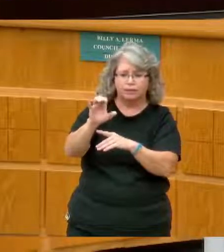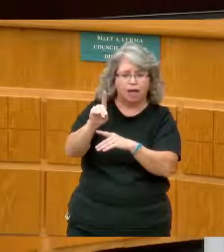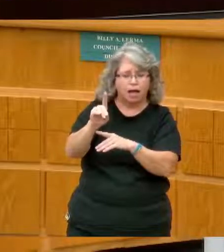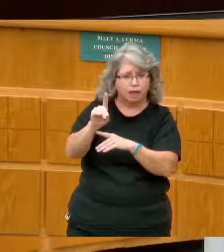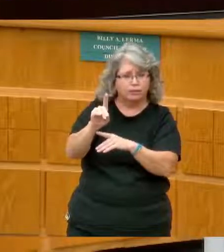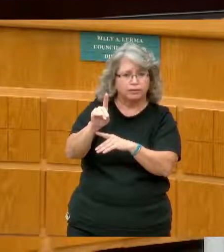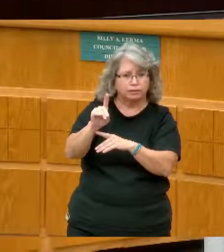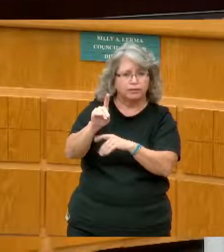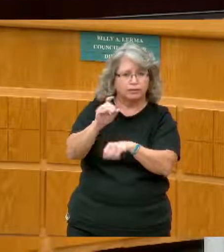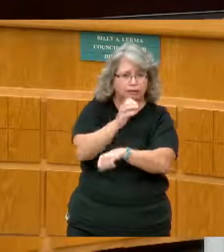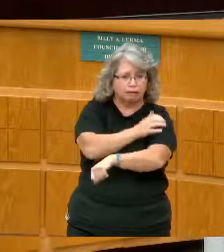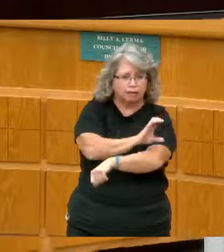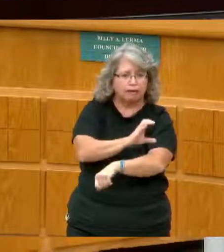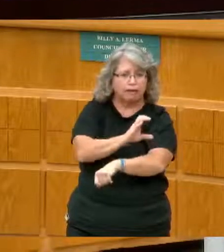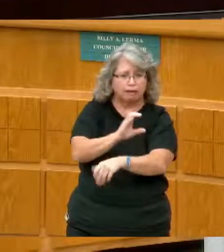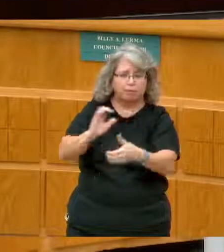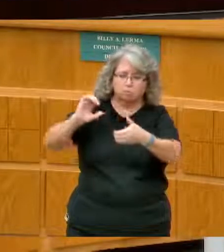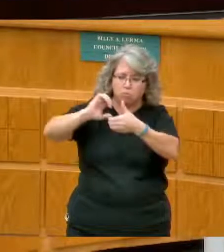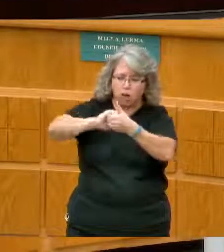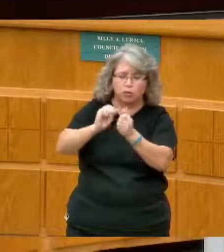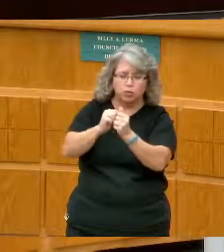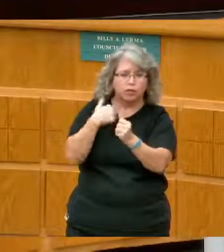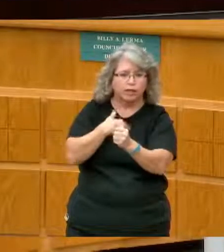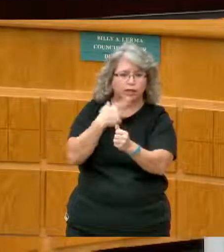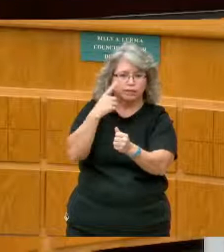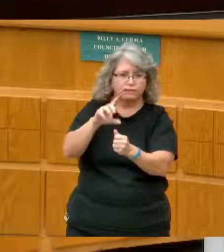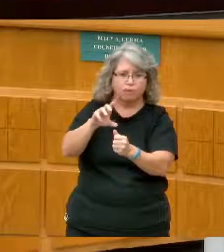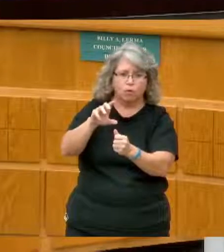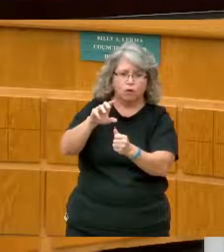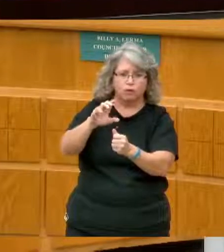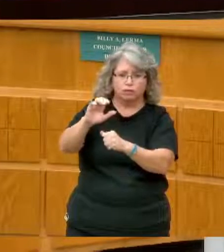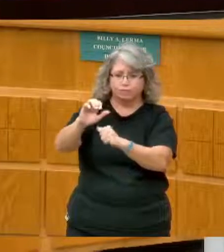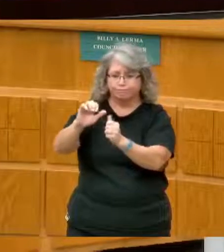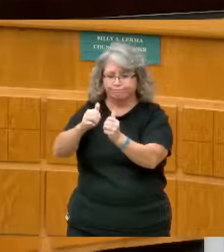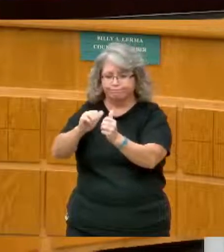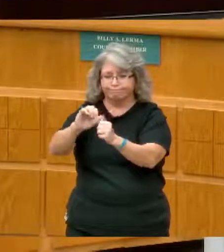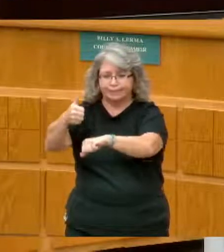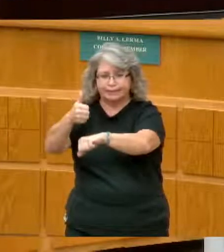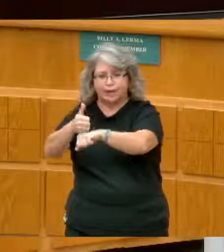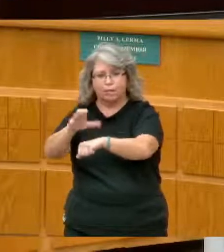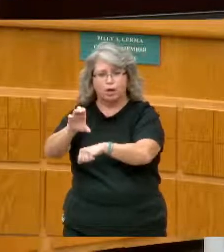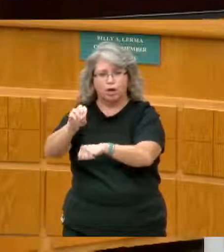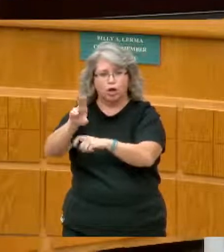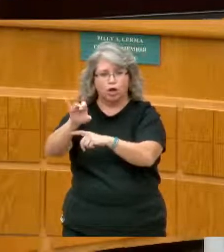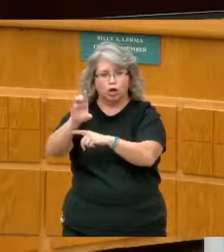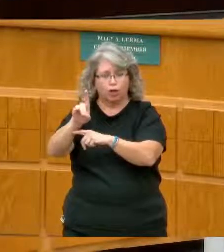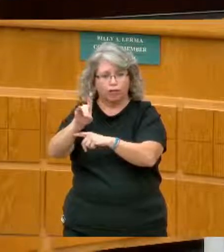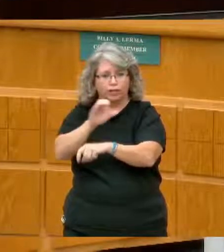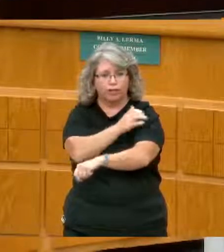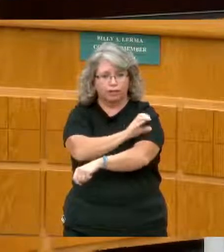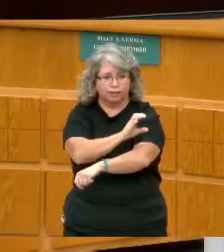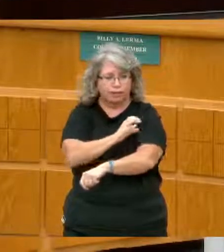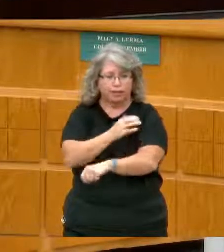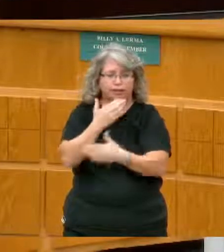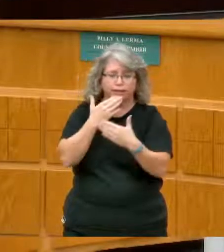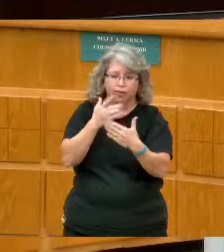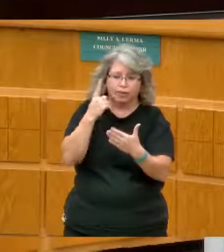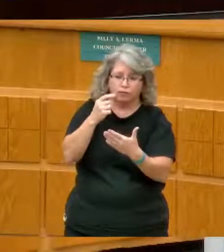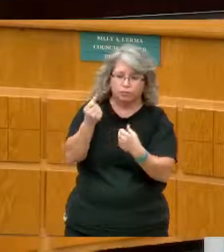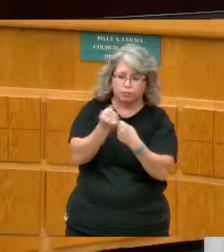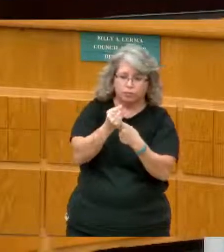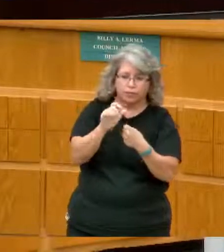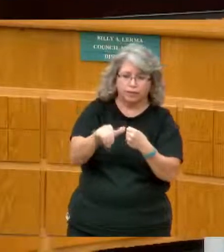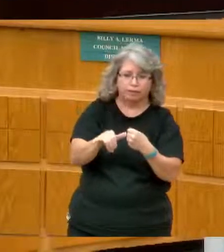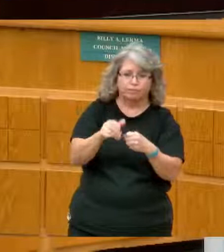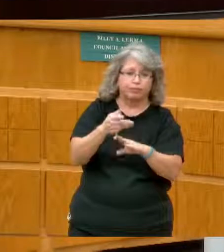with the county possible. And thank you to Public Health for supporting it before this contract, because the previous contract was signed by the